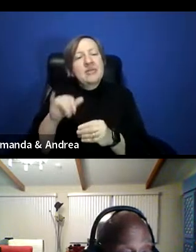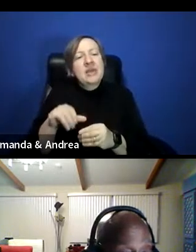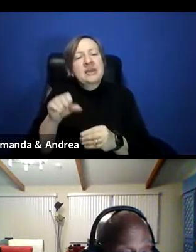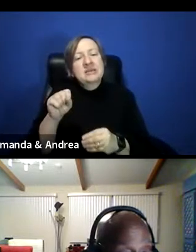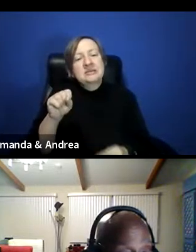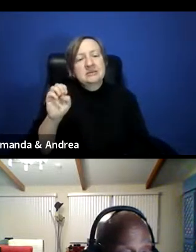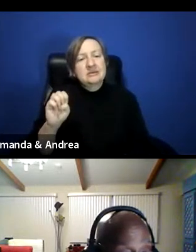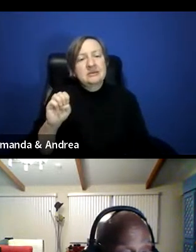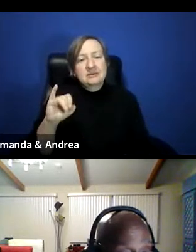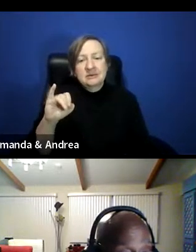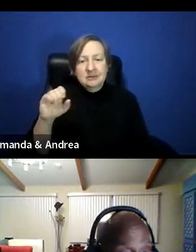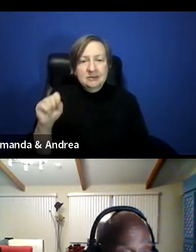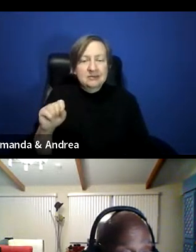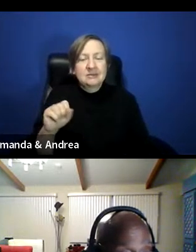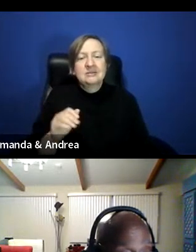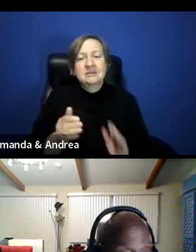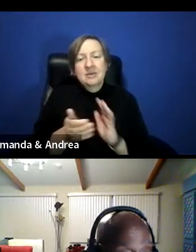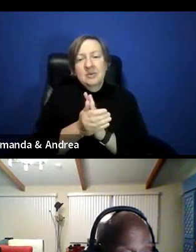statement?